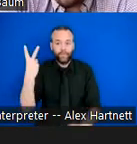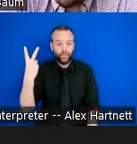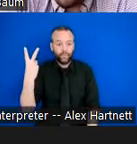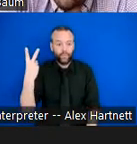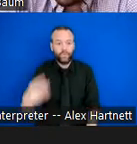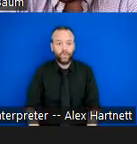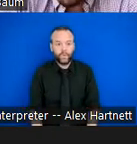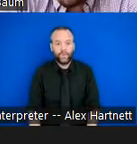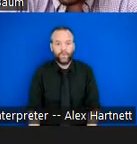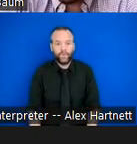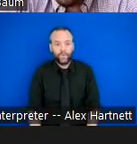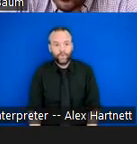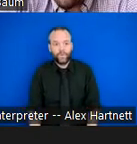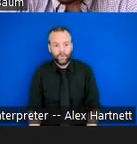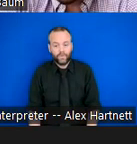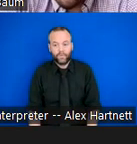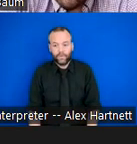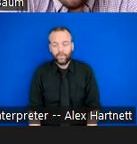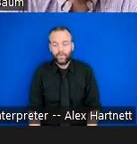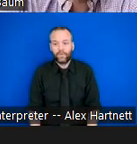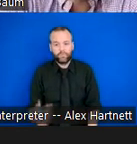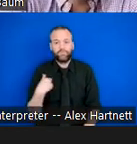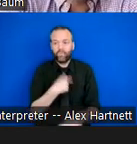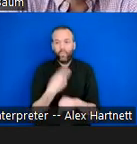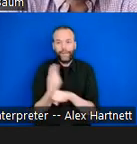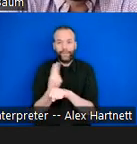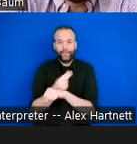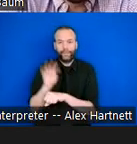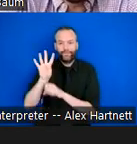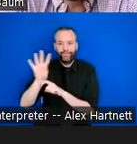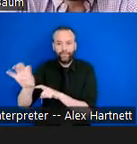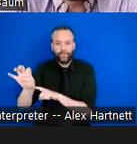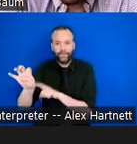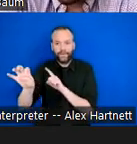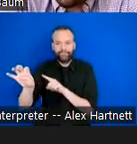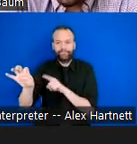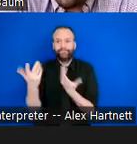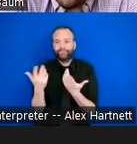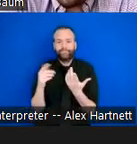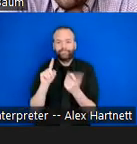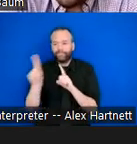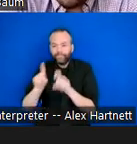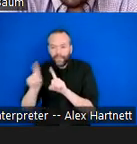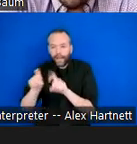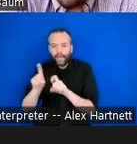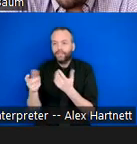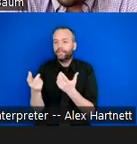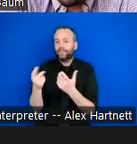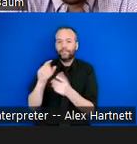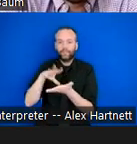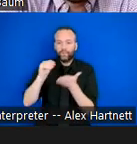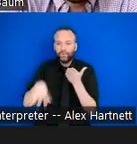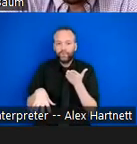like there's a lot of people from schools, parents, school people. This is a big thing, especially right